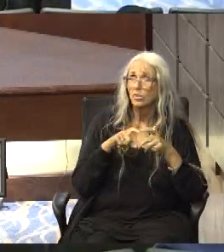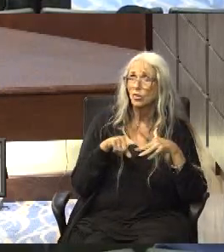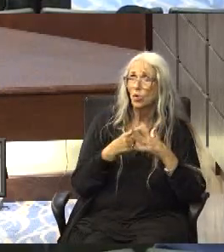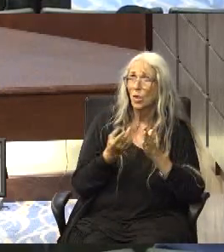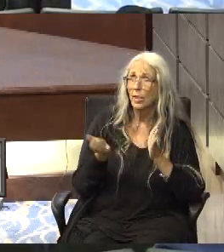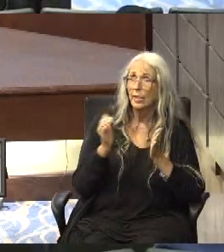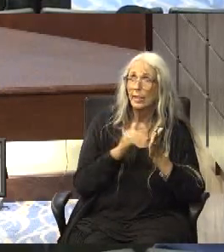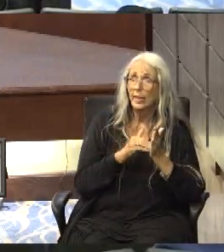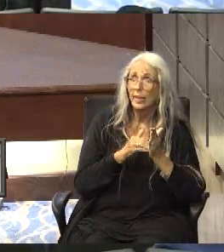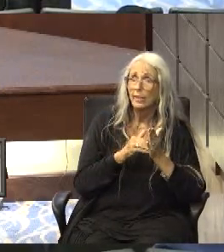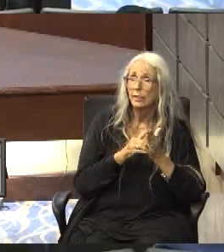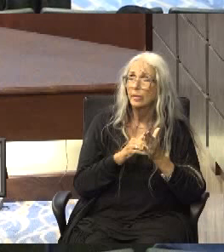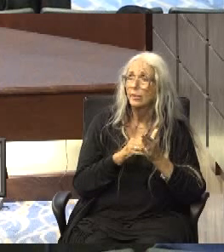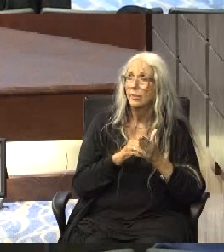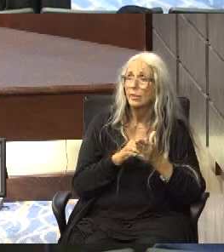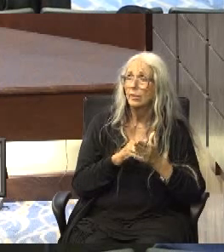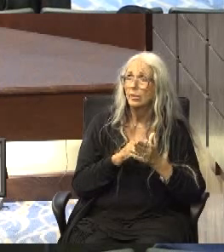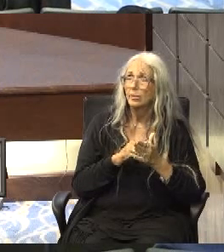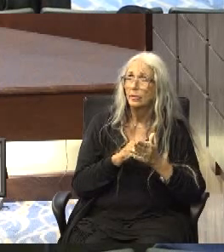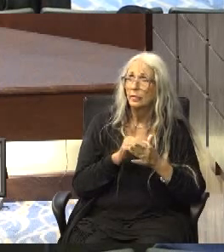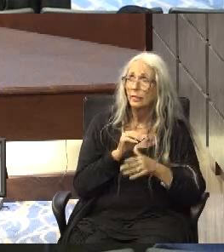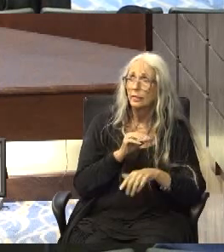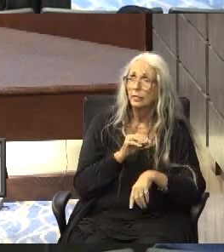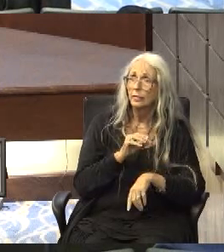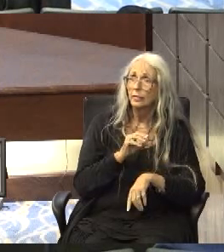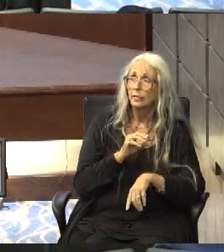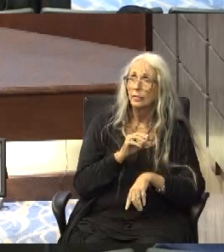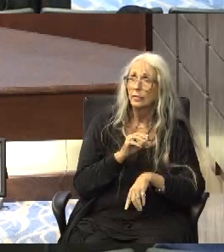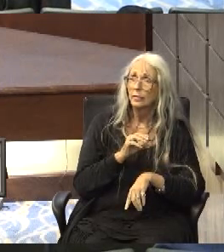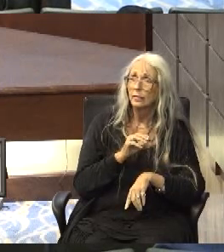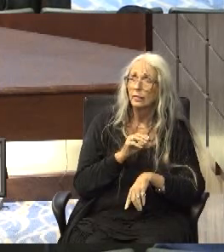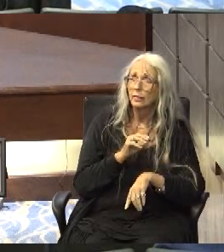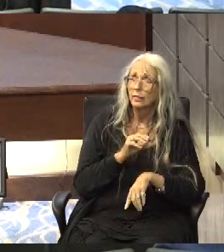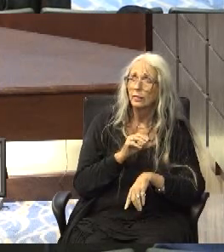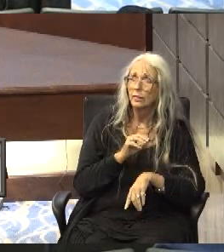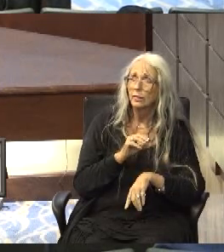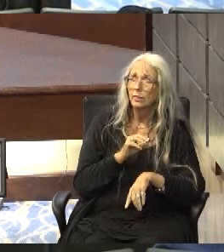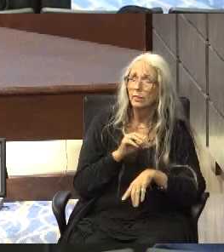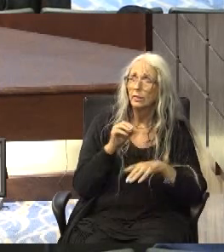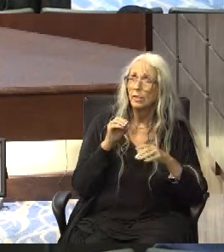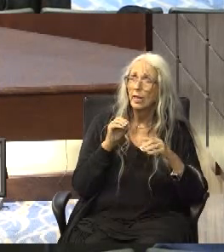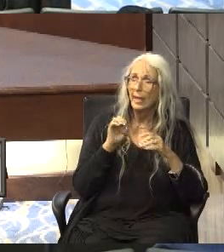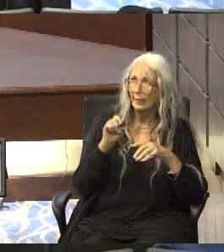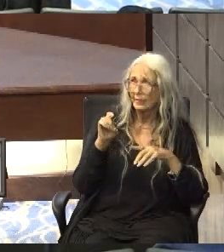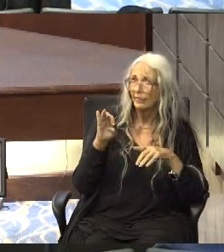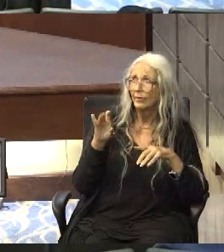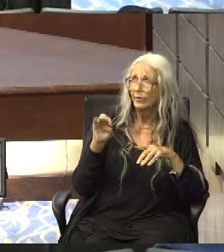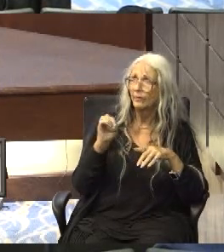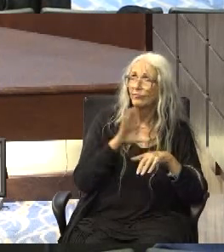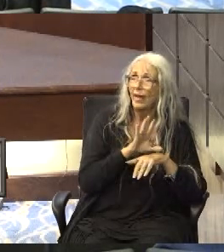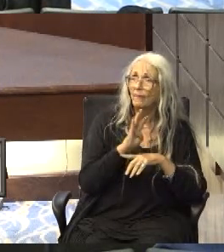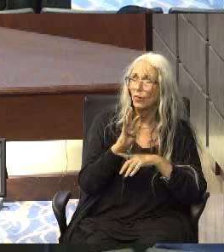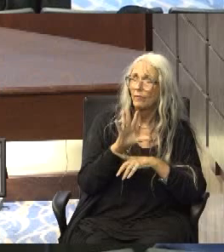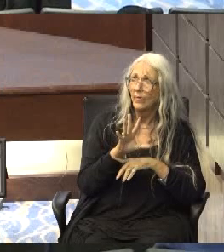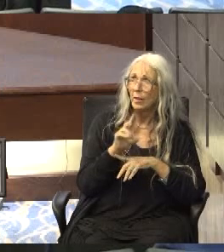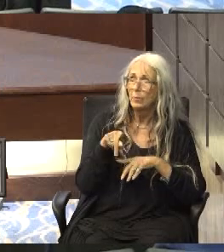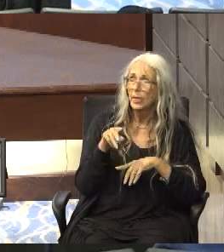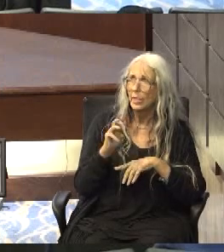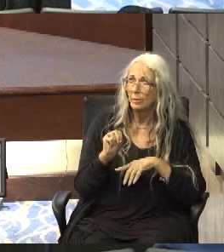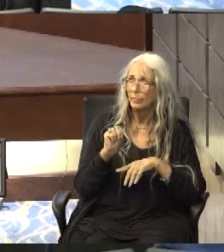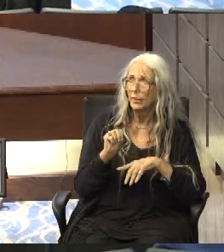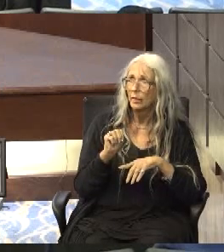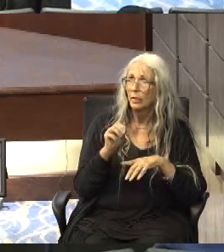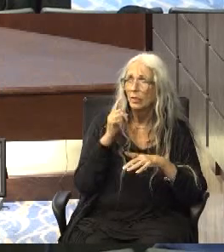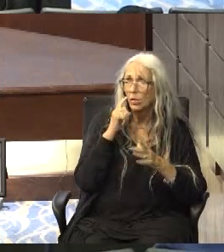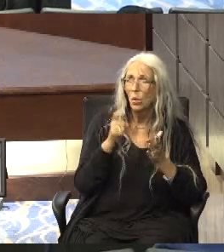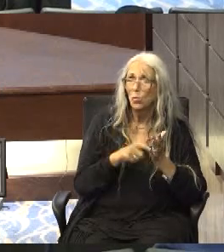regular session. Reconvene regular session for executive session as read into the record by the city secretary at 5:35 p.m.